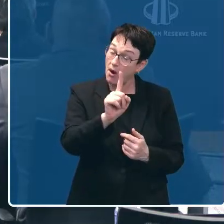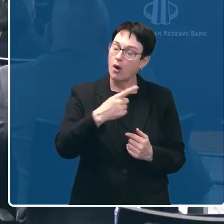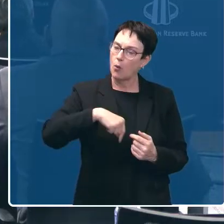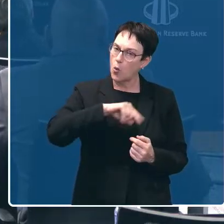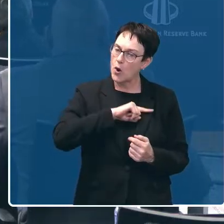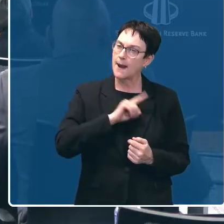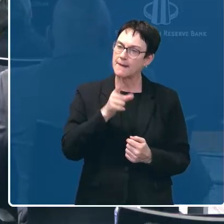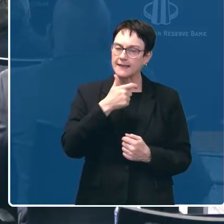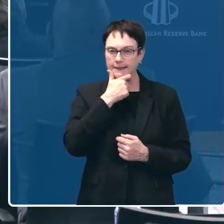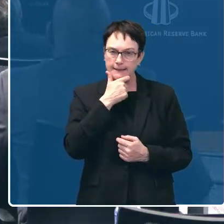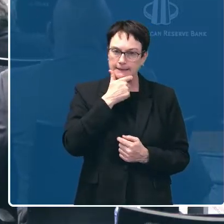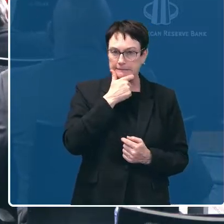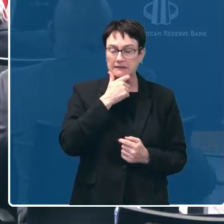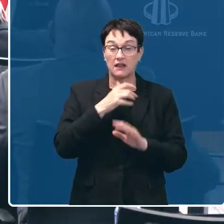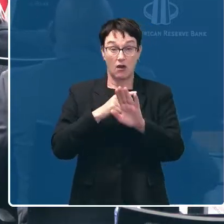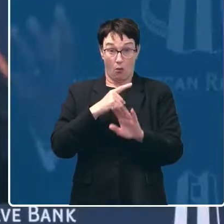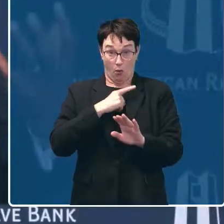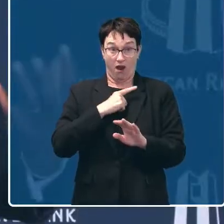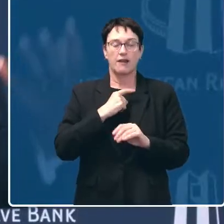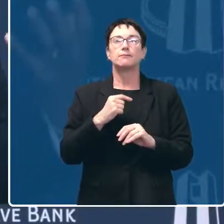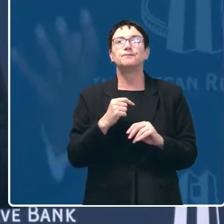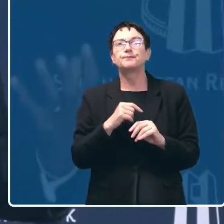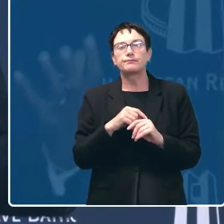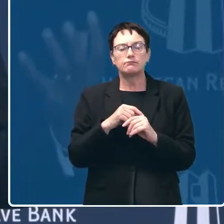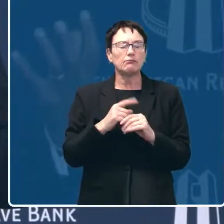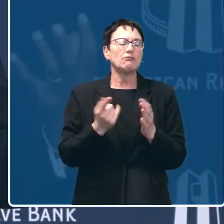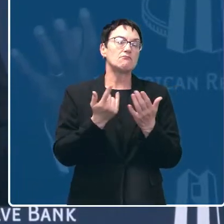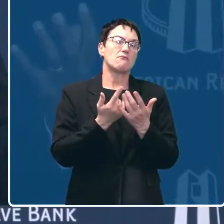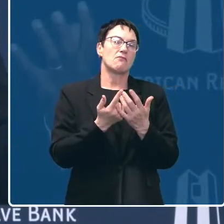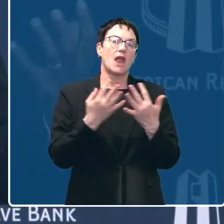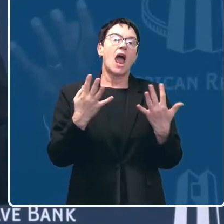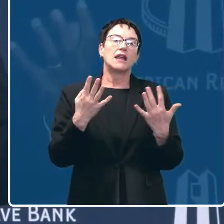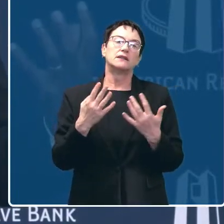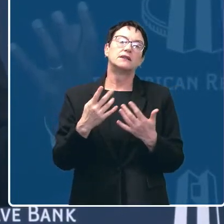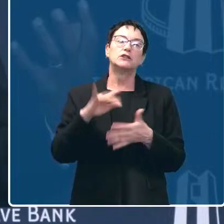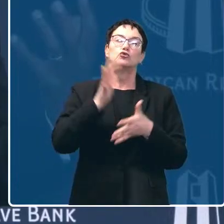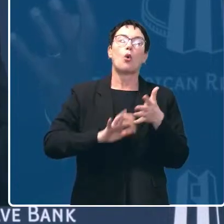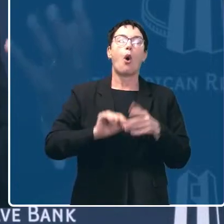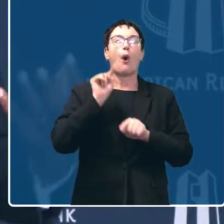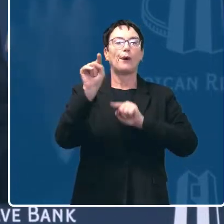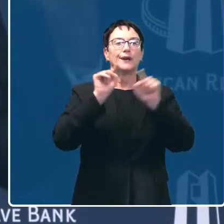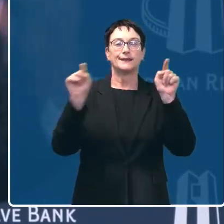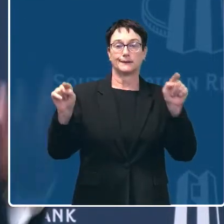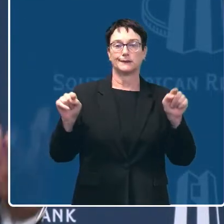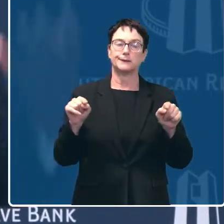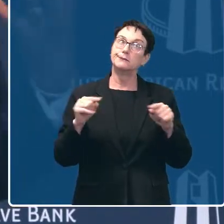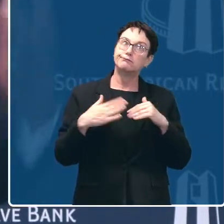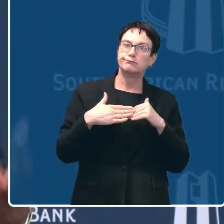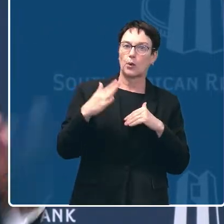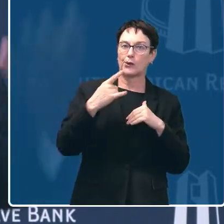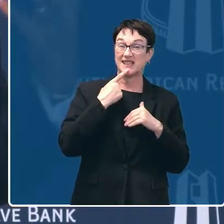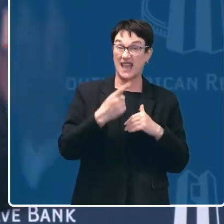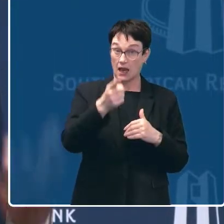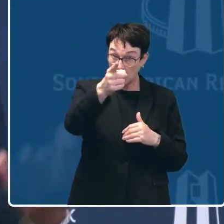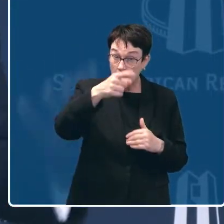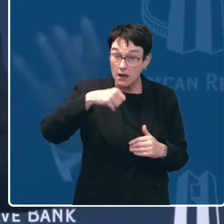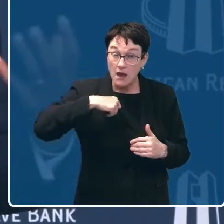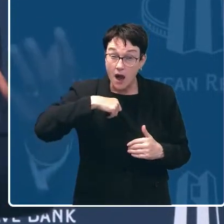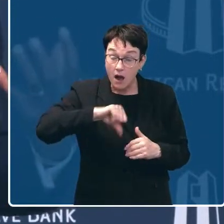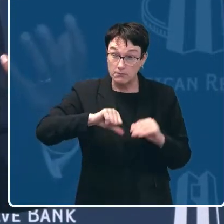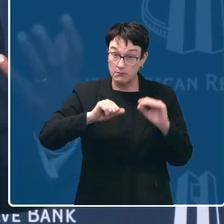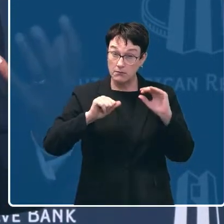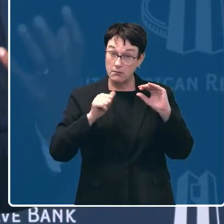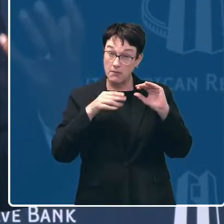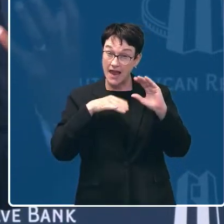had been dominant had been that if you are to achieve a lower